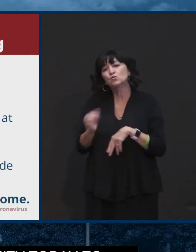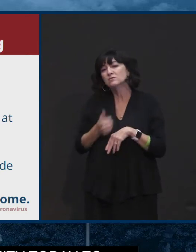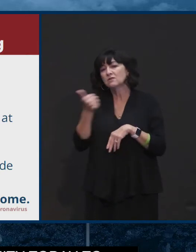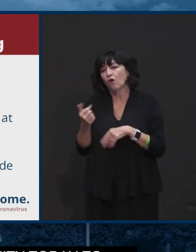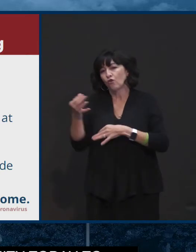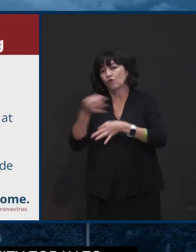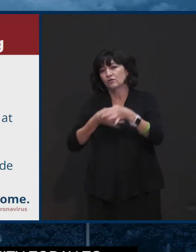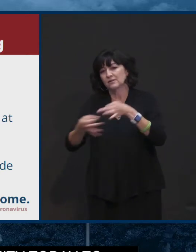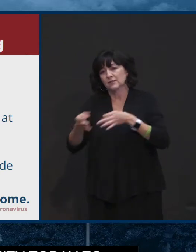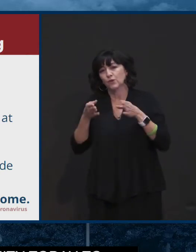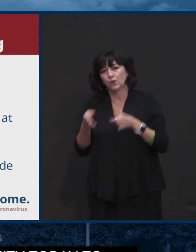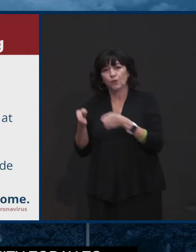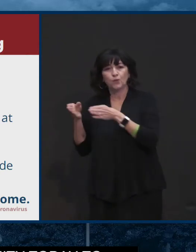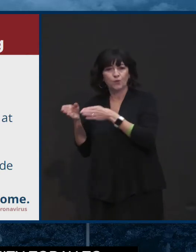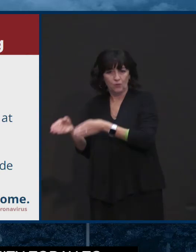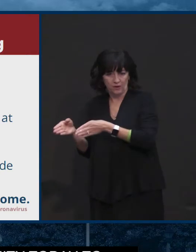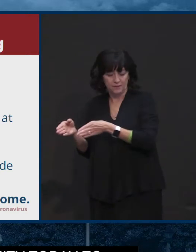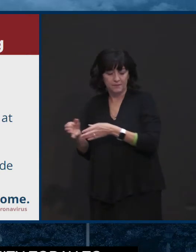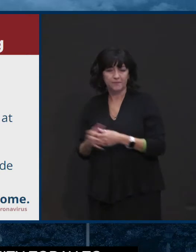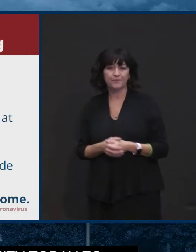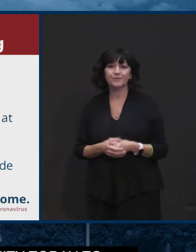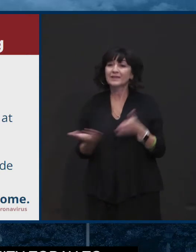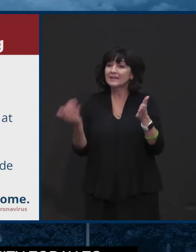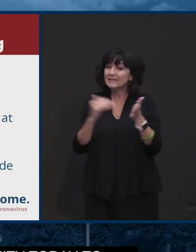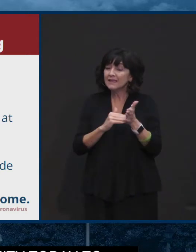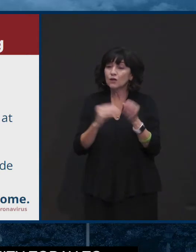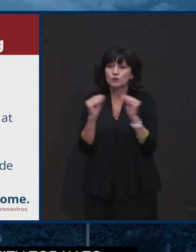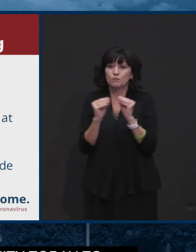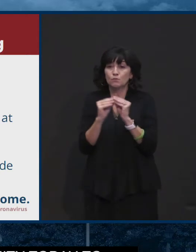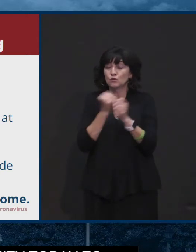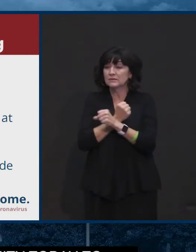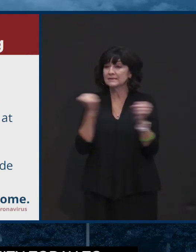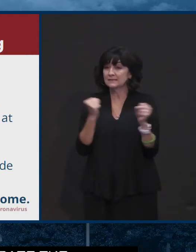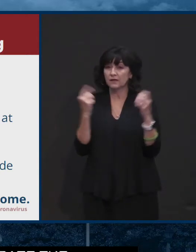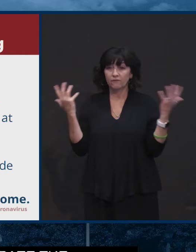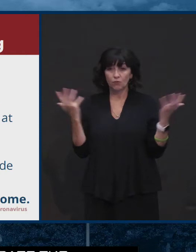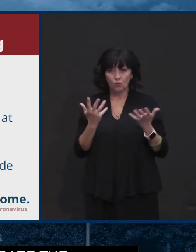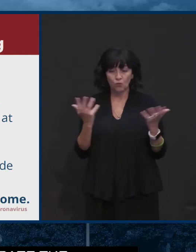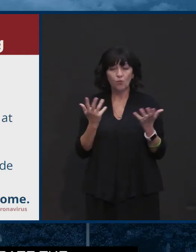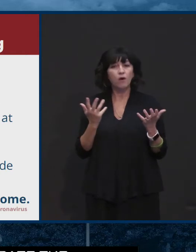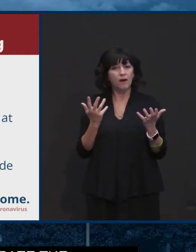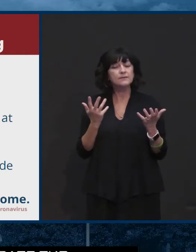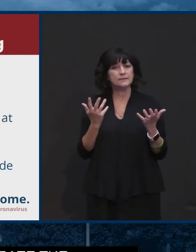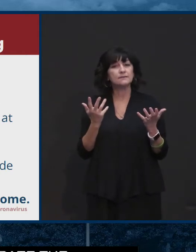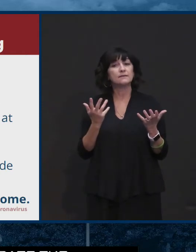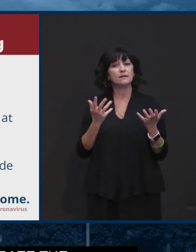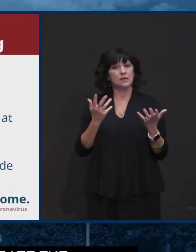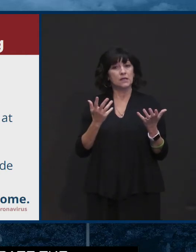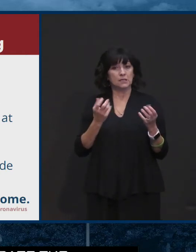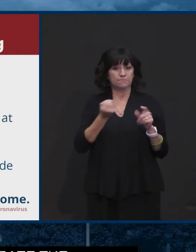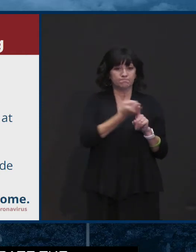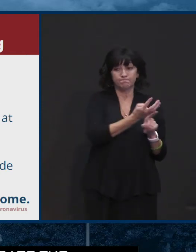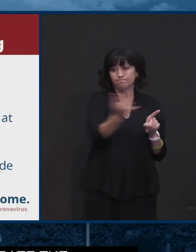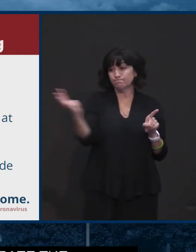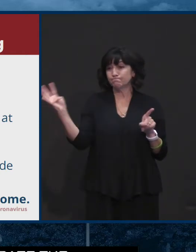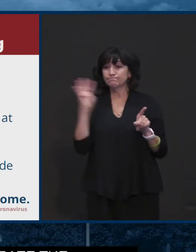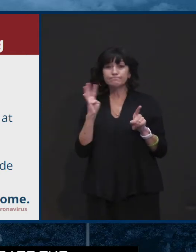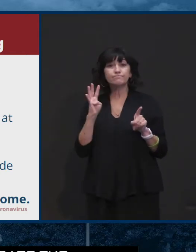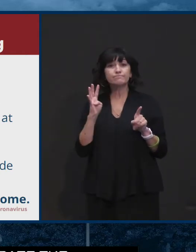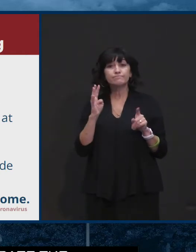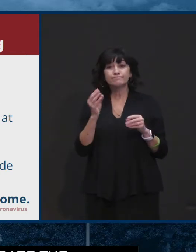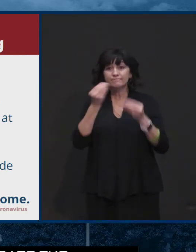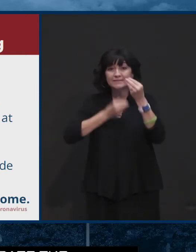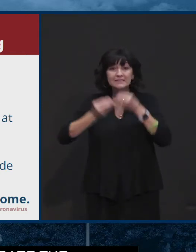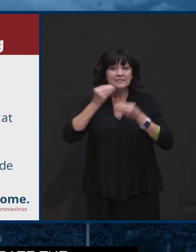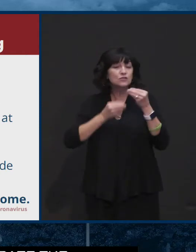and community gatherings. So again, the safest thing would be to have a small dinner only with your household members.